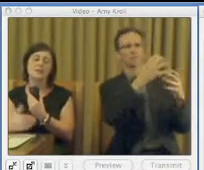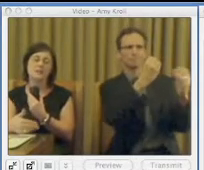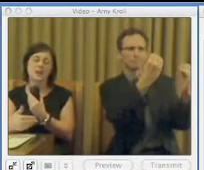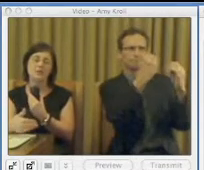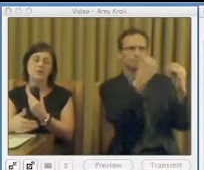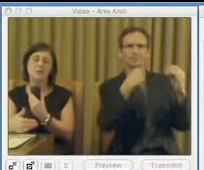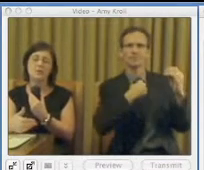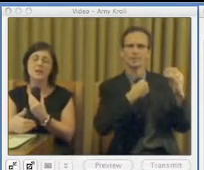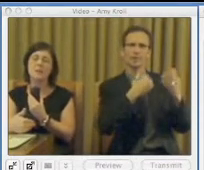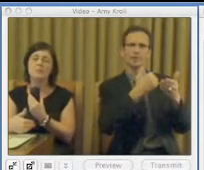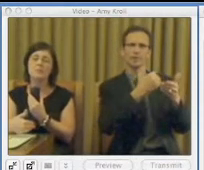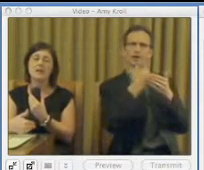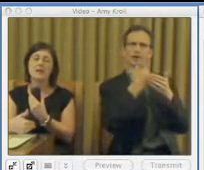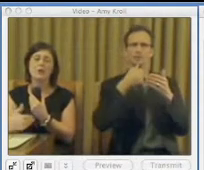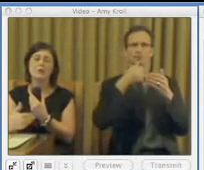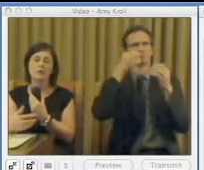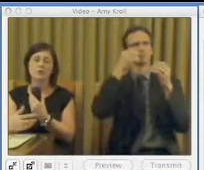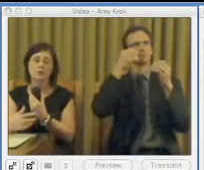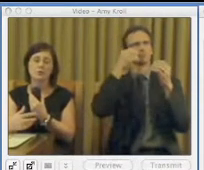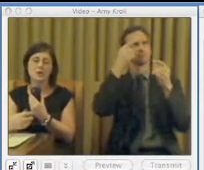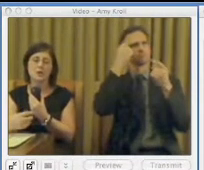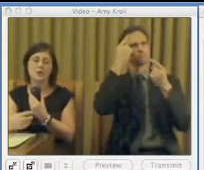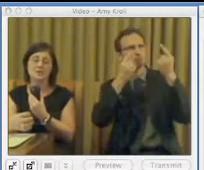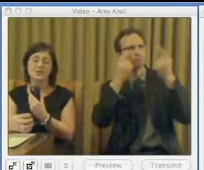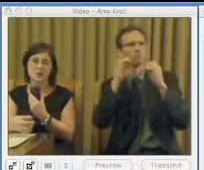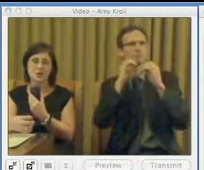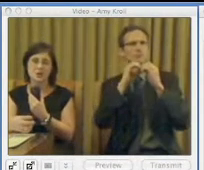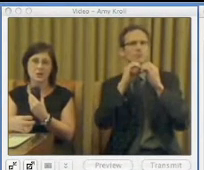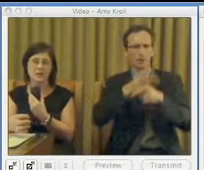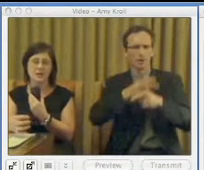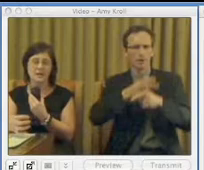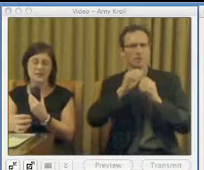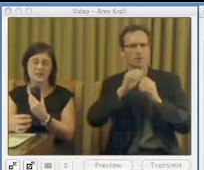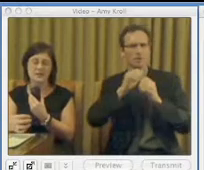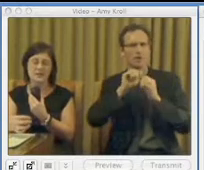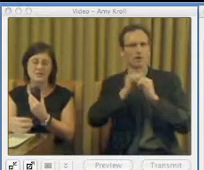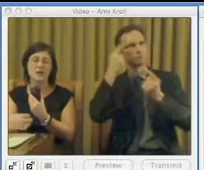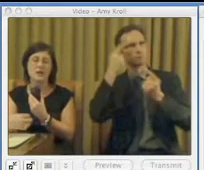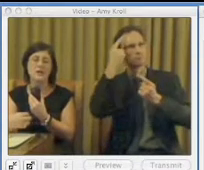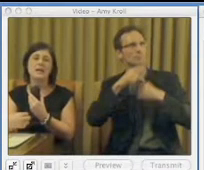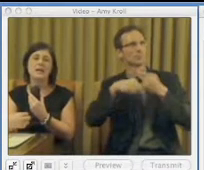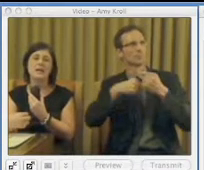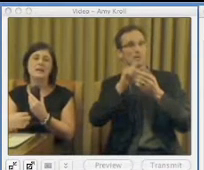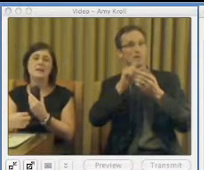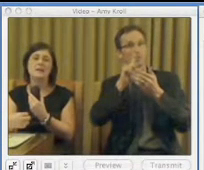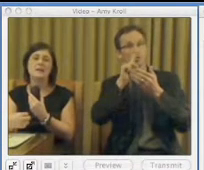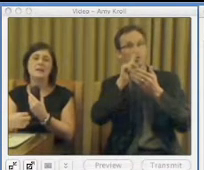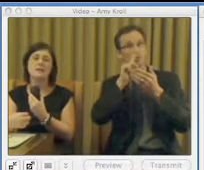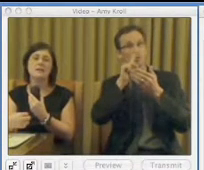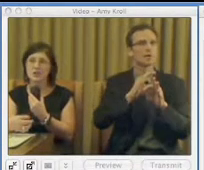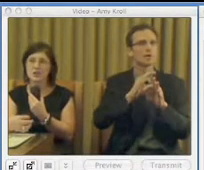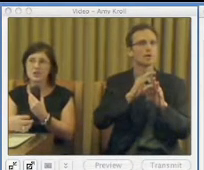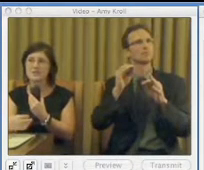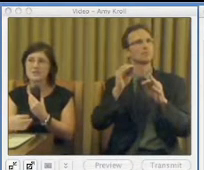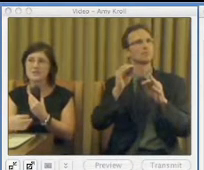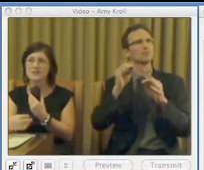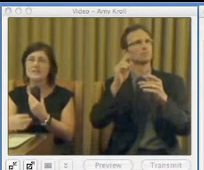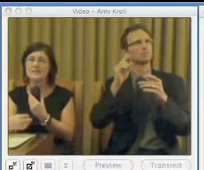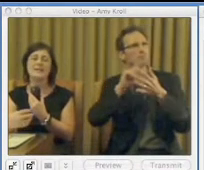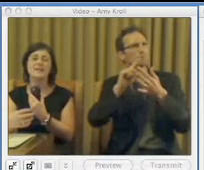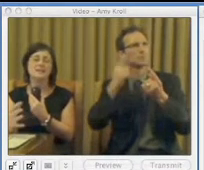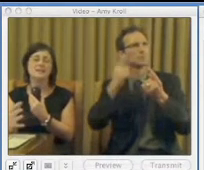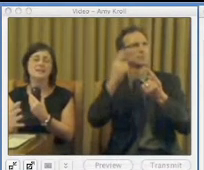and he has contributed, I think, to me being a very critical researcher, reflective researcher